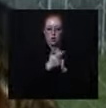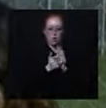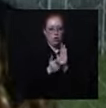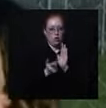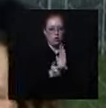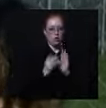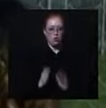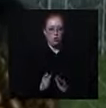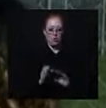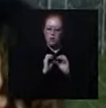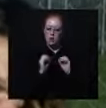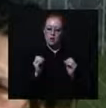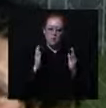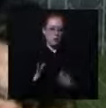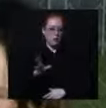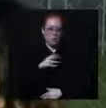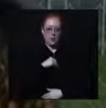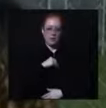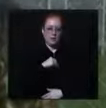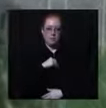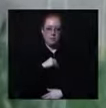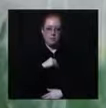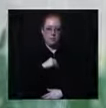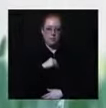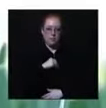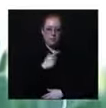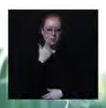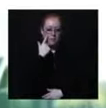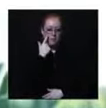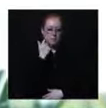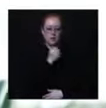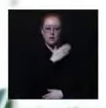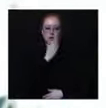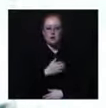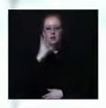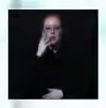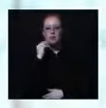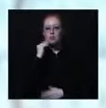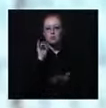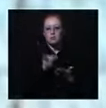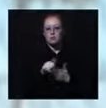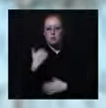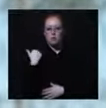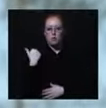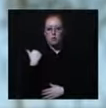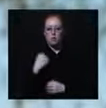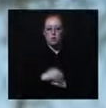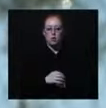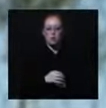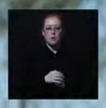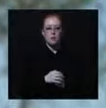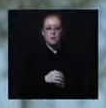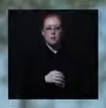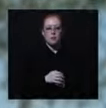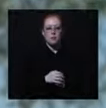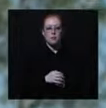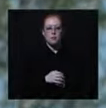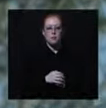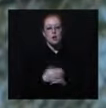attorney, and we couldn't find anybody that was willing to take it for pay because they had just not dealt with anything of that nature. And